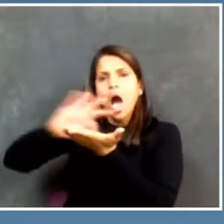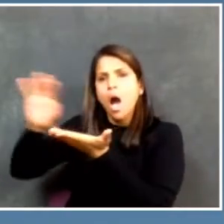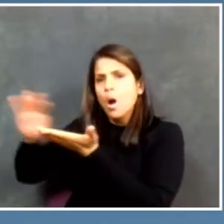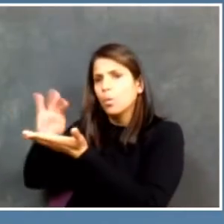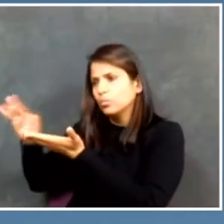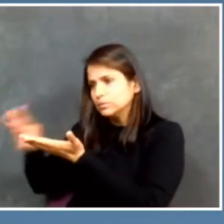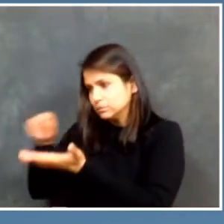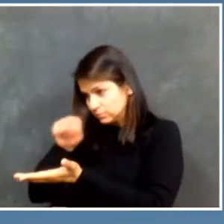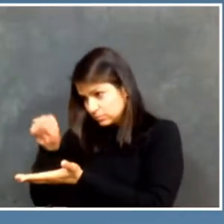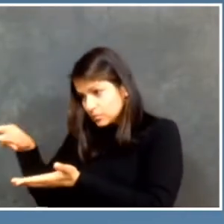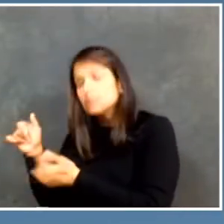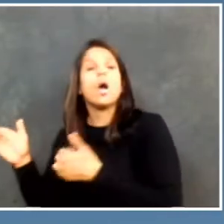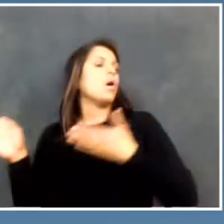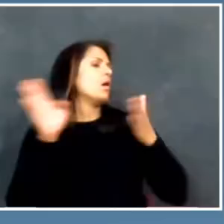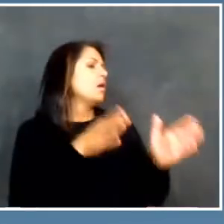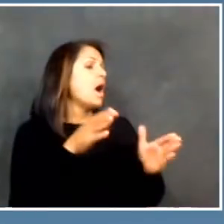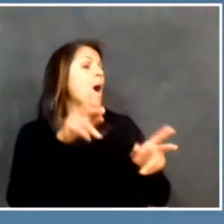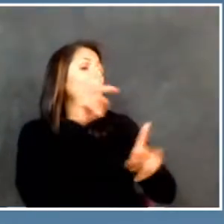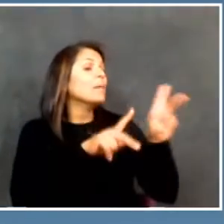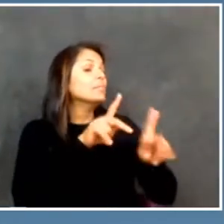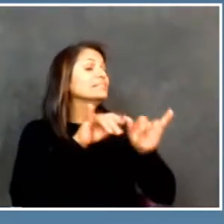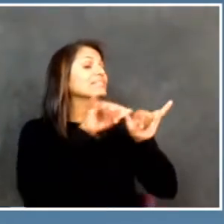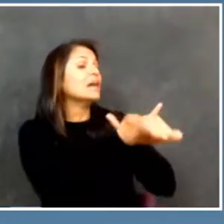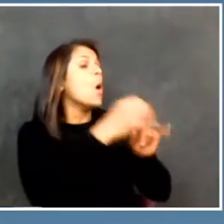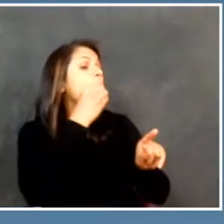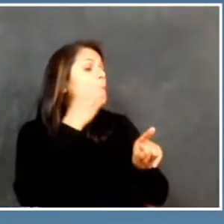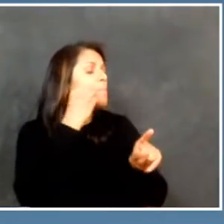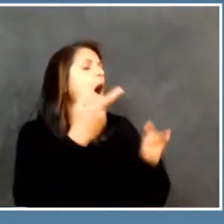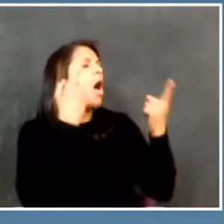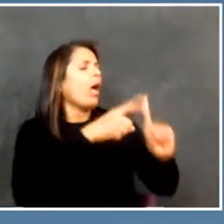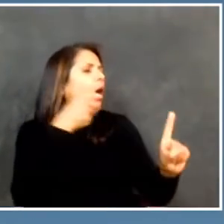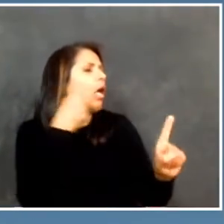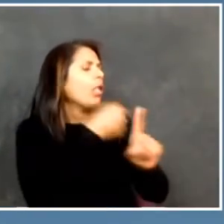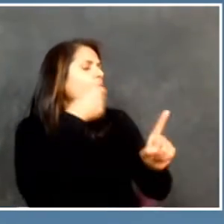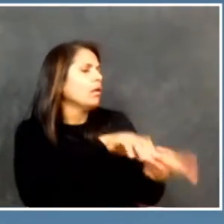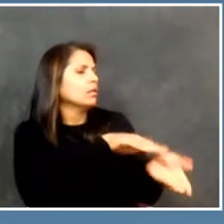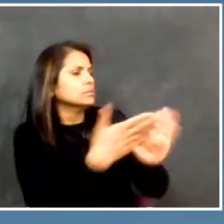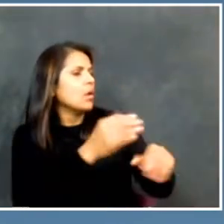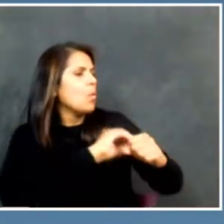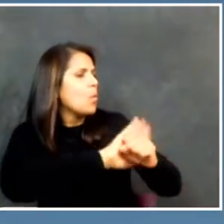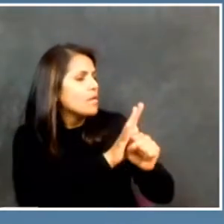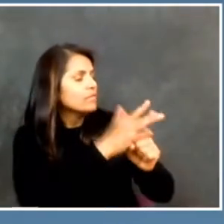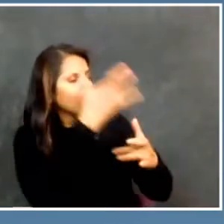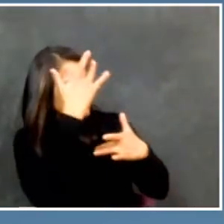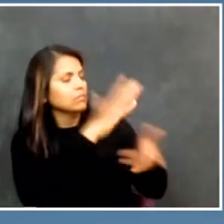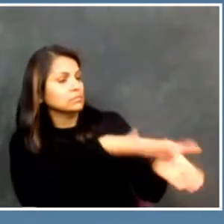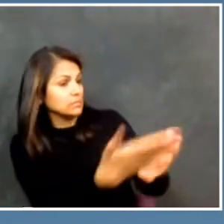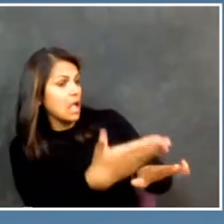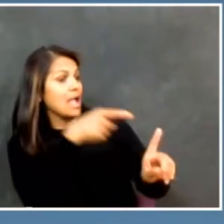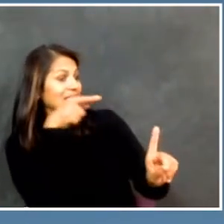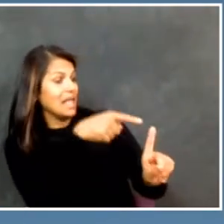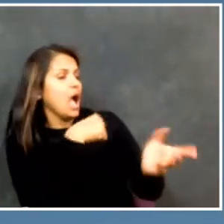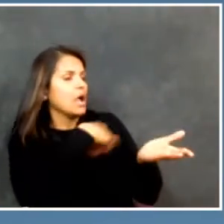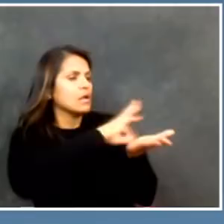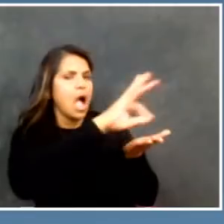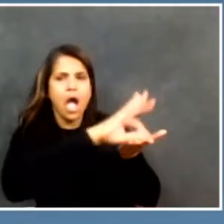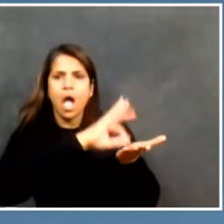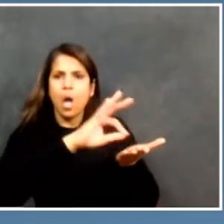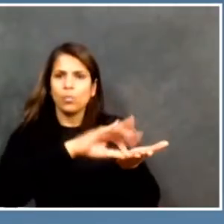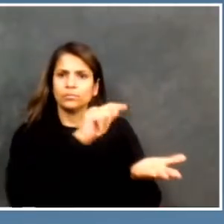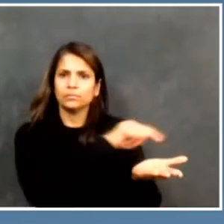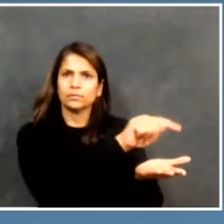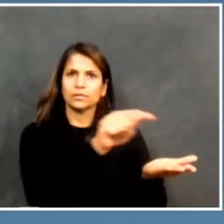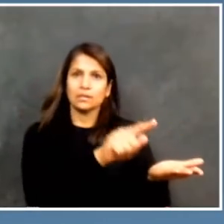the location has been determined either by the Office of the Medical Examiner or the funeral director